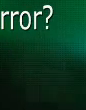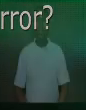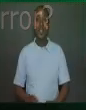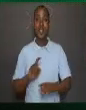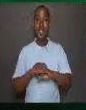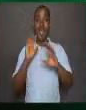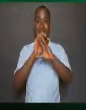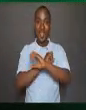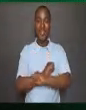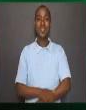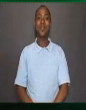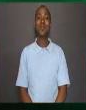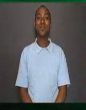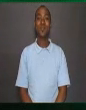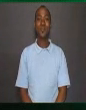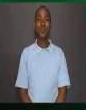Time's up.